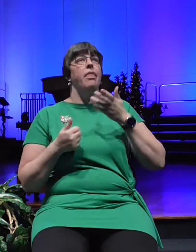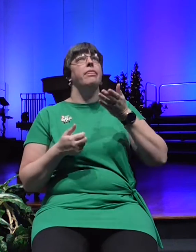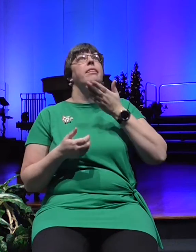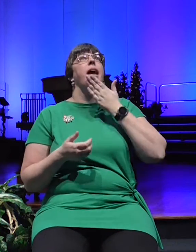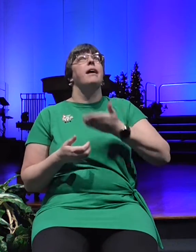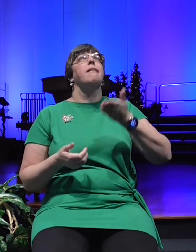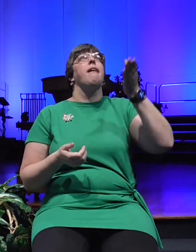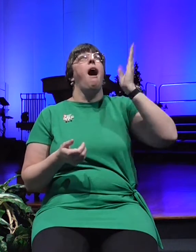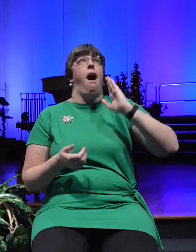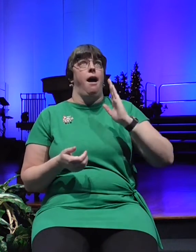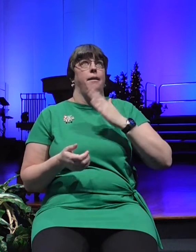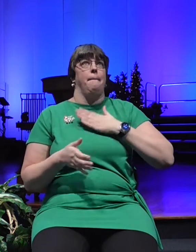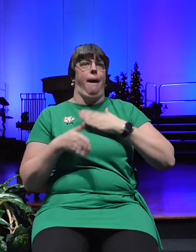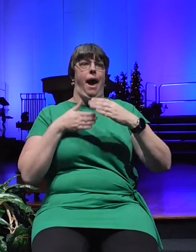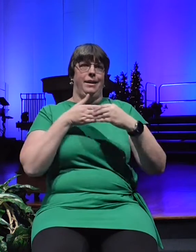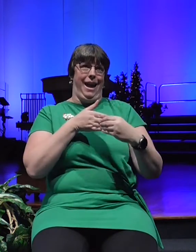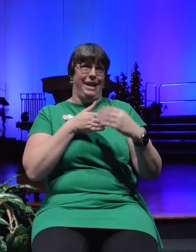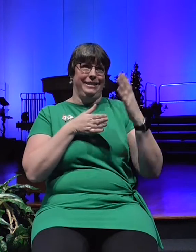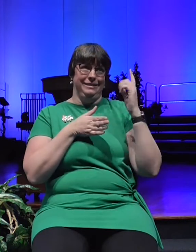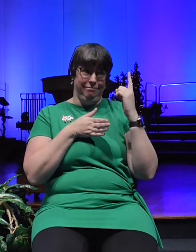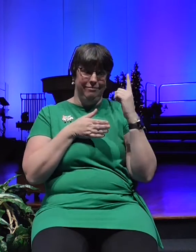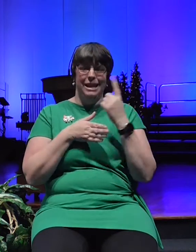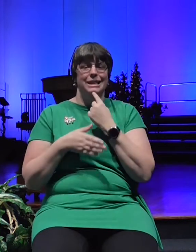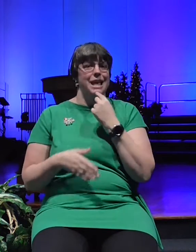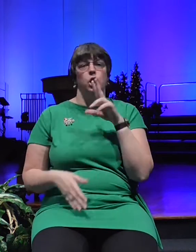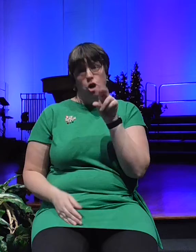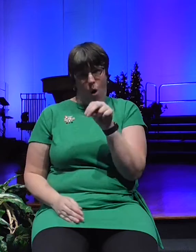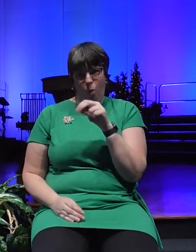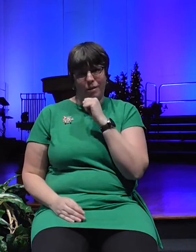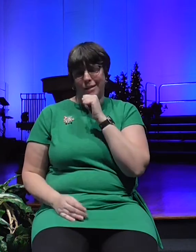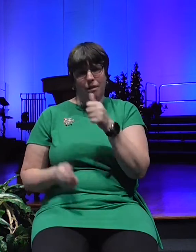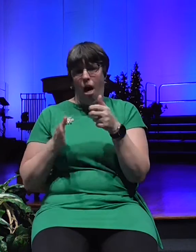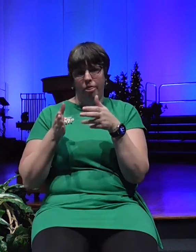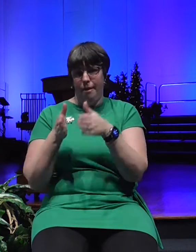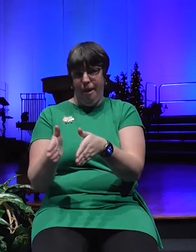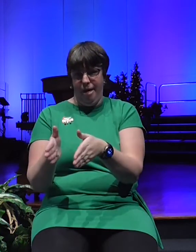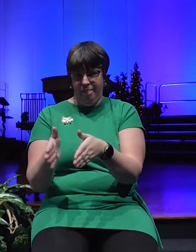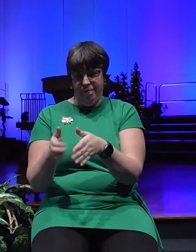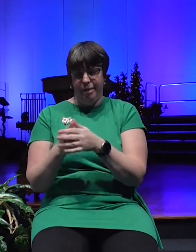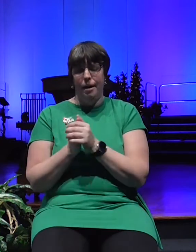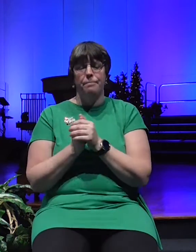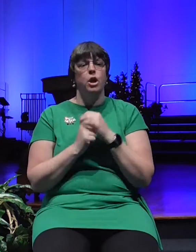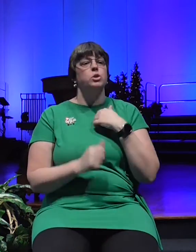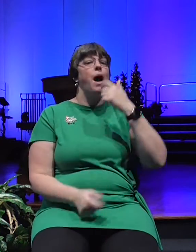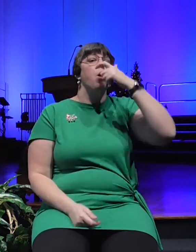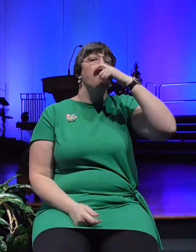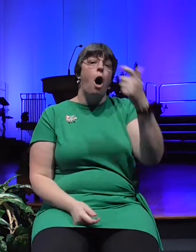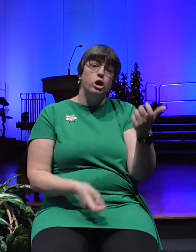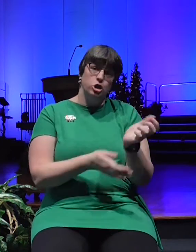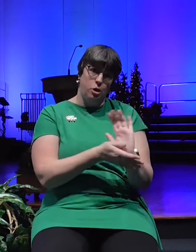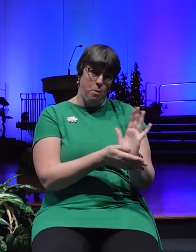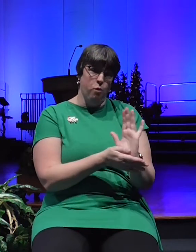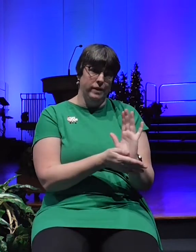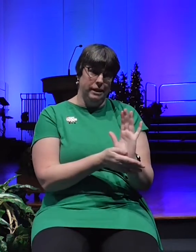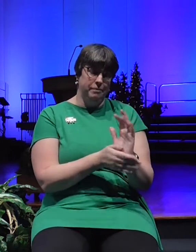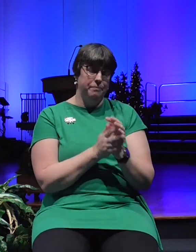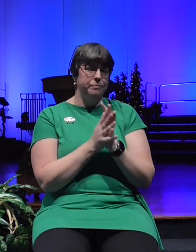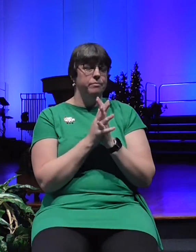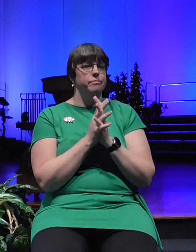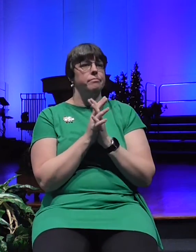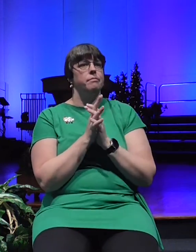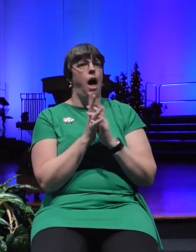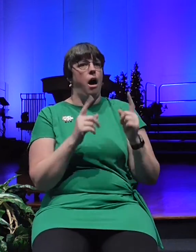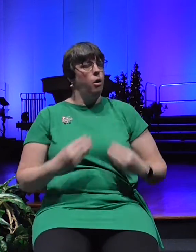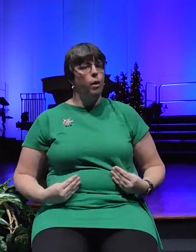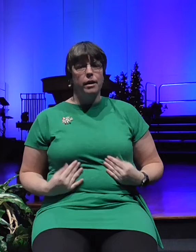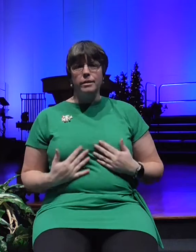that is not the path. And so I watched this movie. And when I watched the movie,